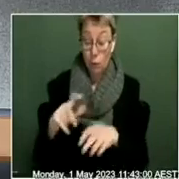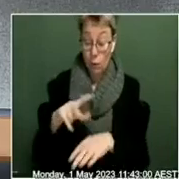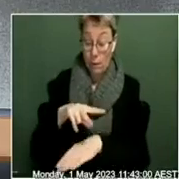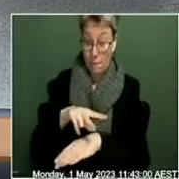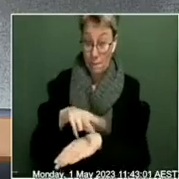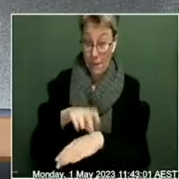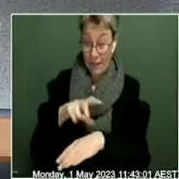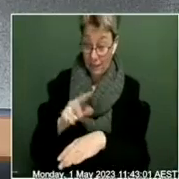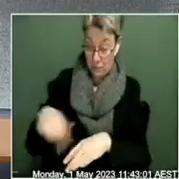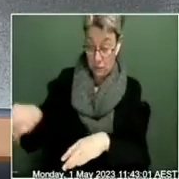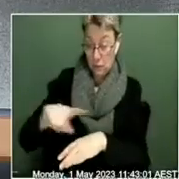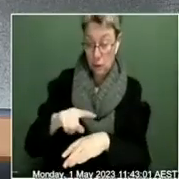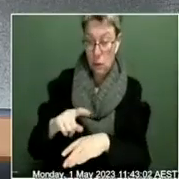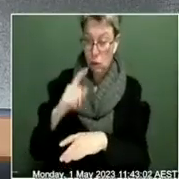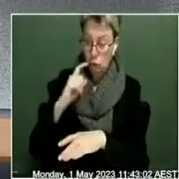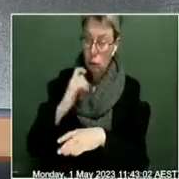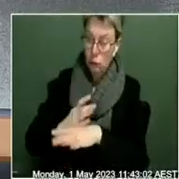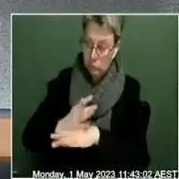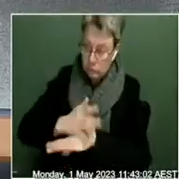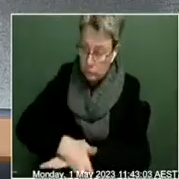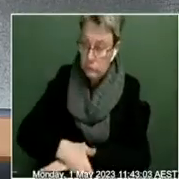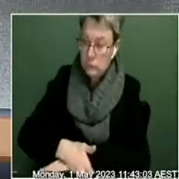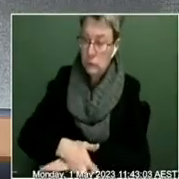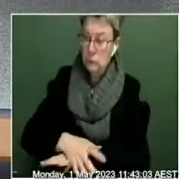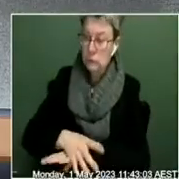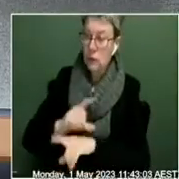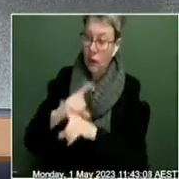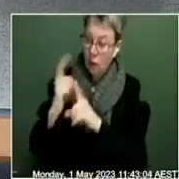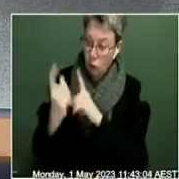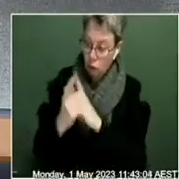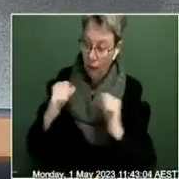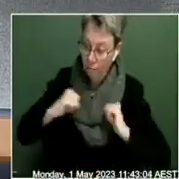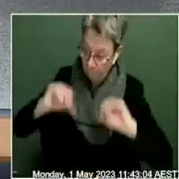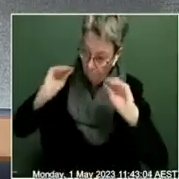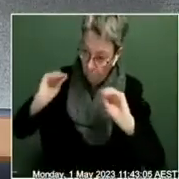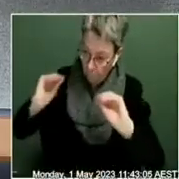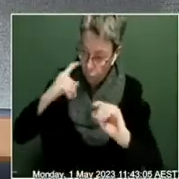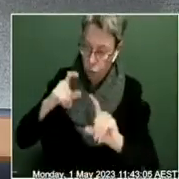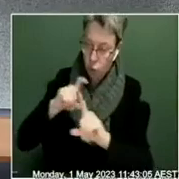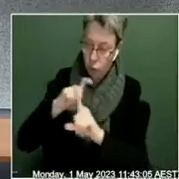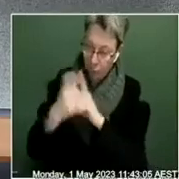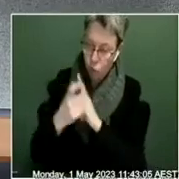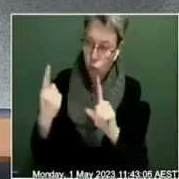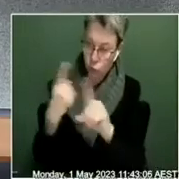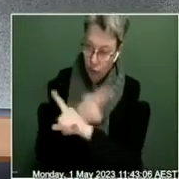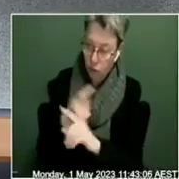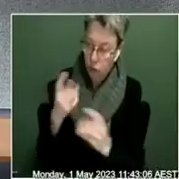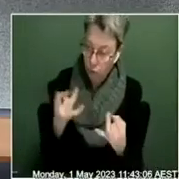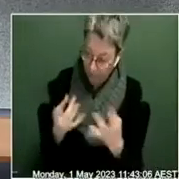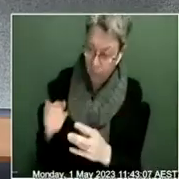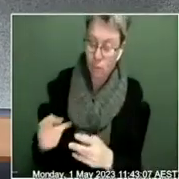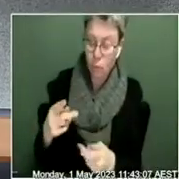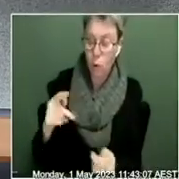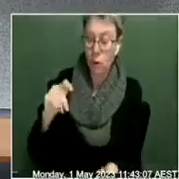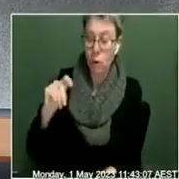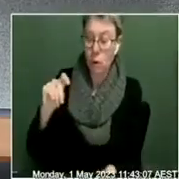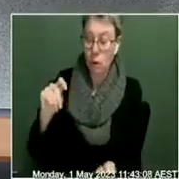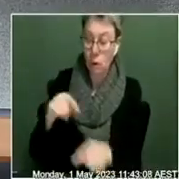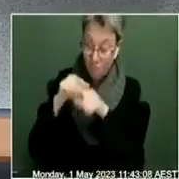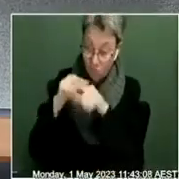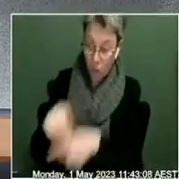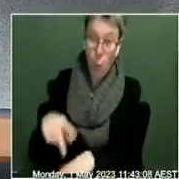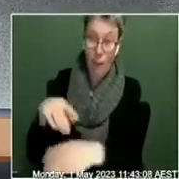model. And as I mentioned earlier, there's the broader cultural change to, I think, about how community, the general Victorian